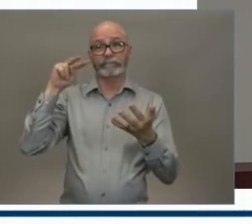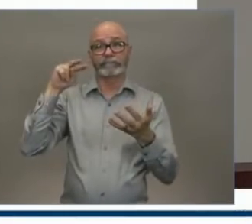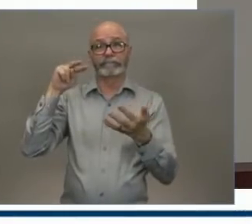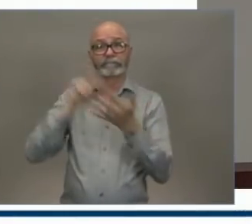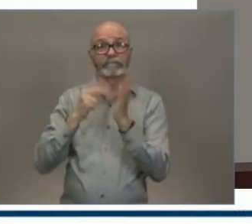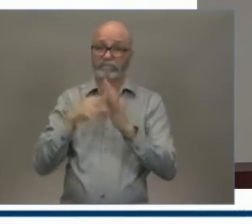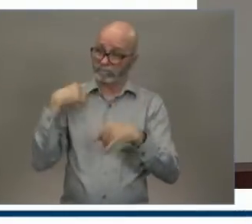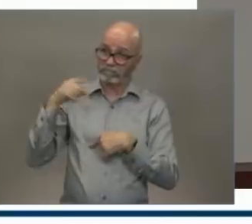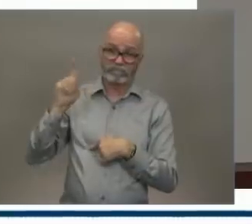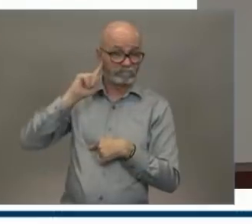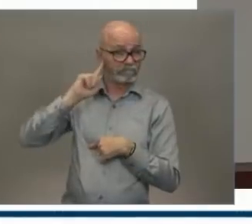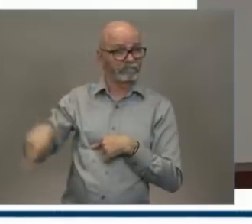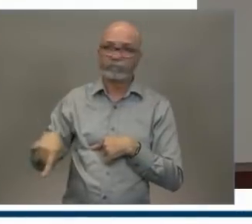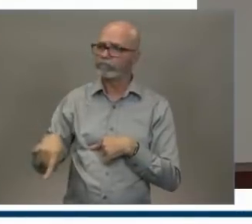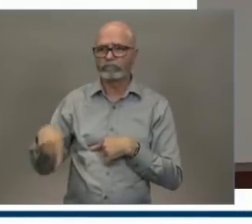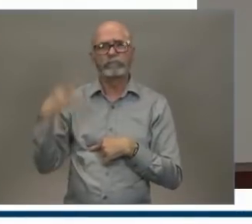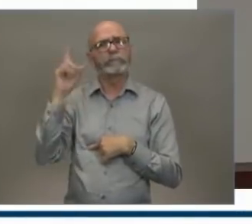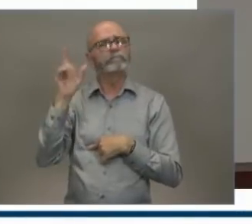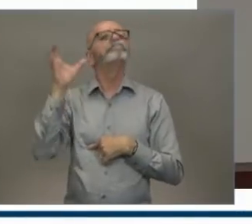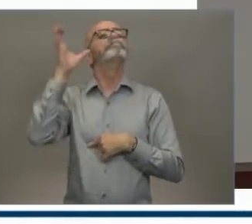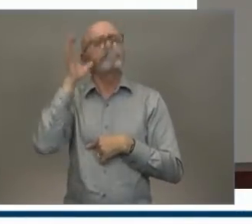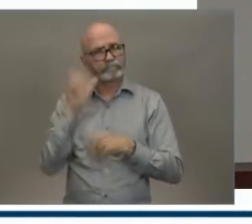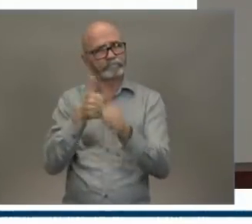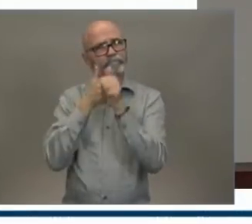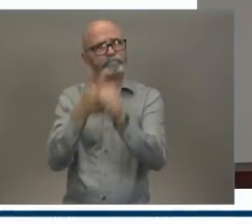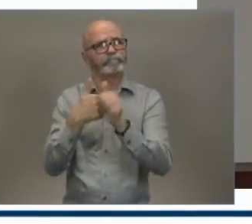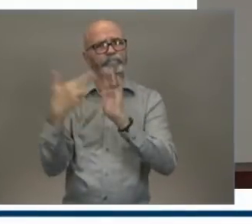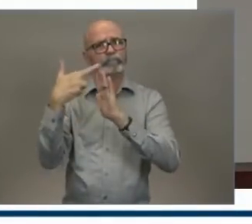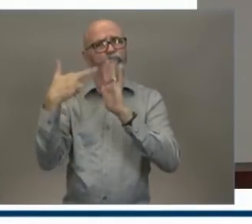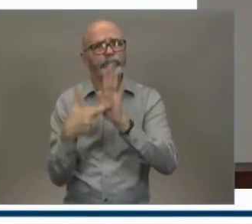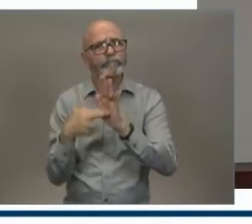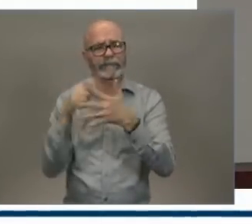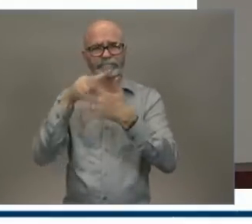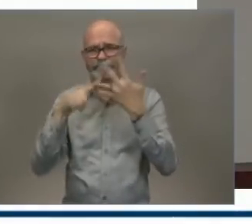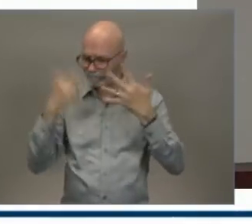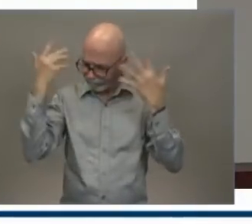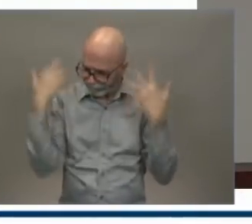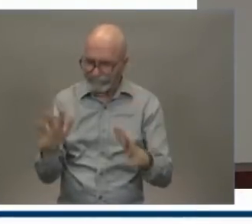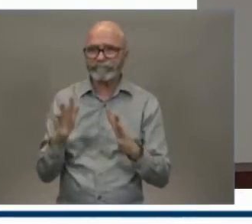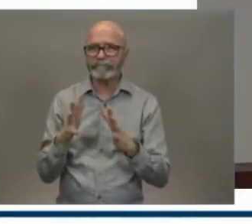was required to do. Unfortunately, he went and sought testing as soon as he